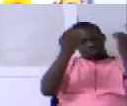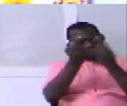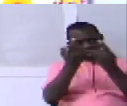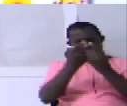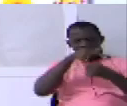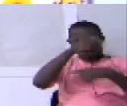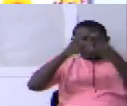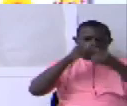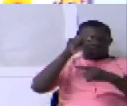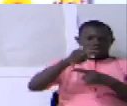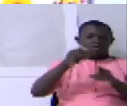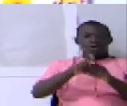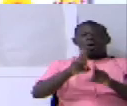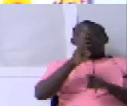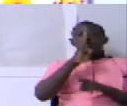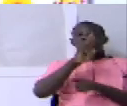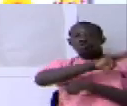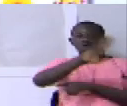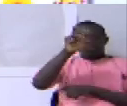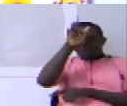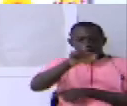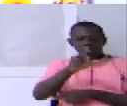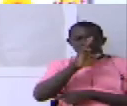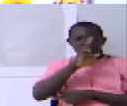Whoever is not educated in this,